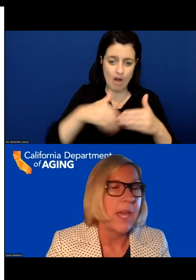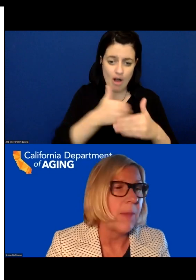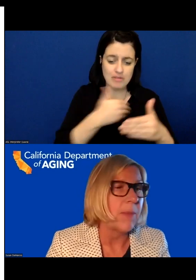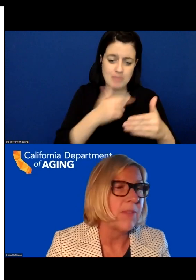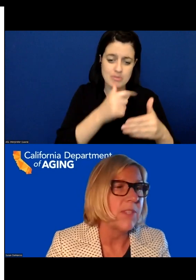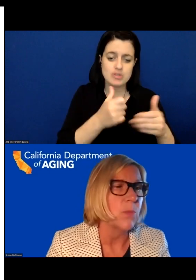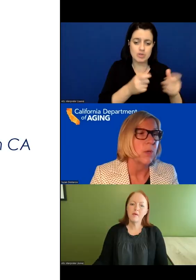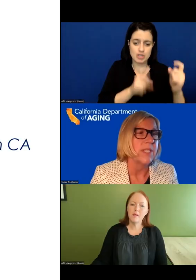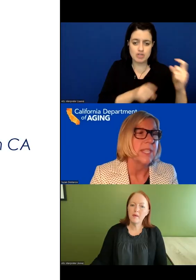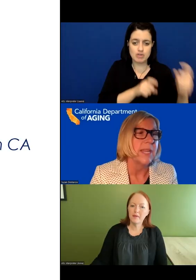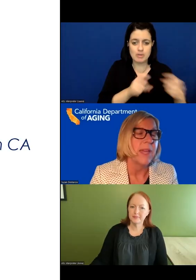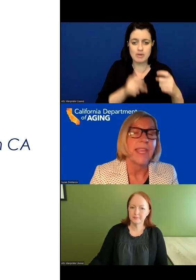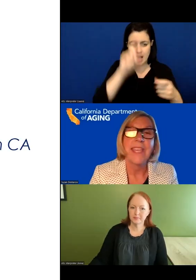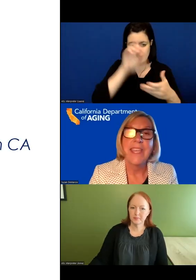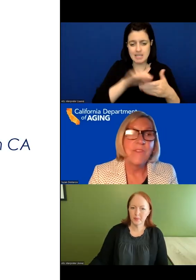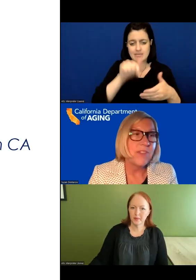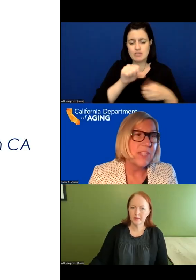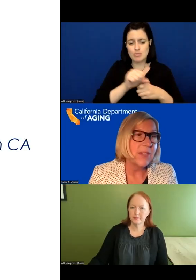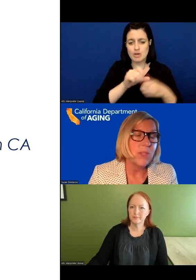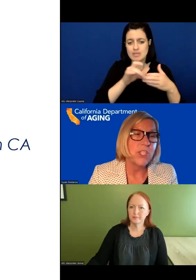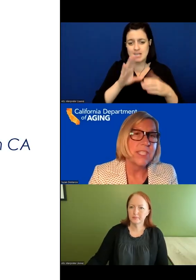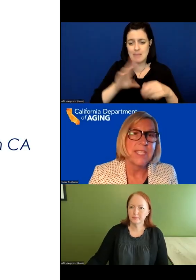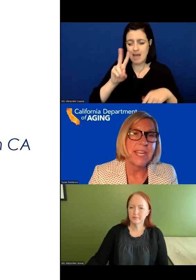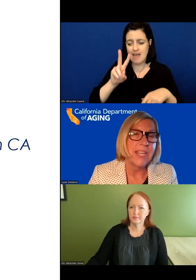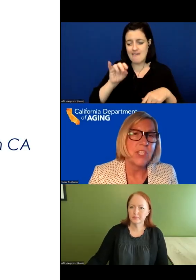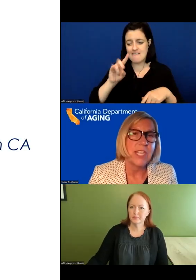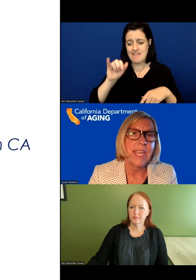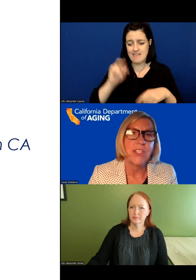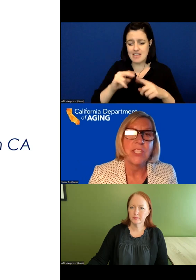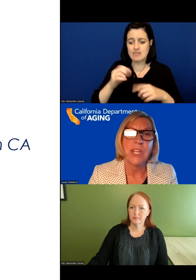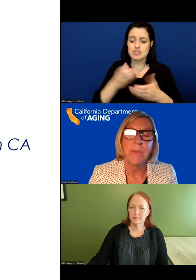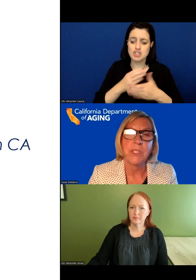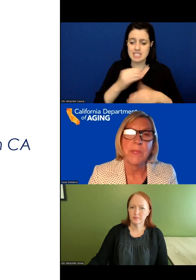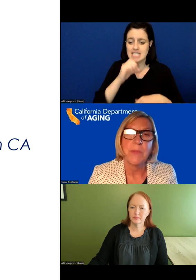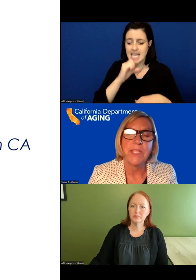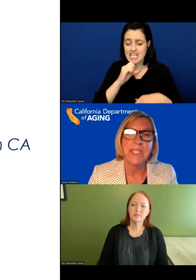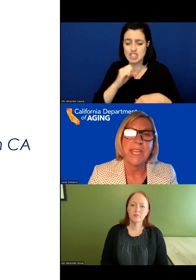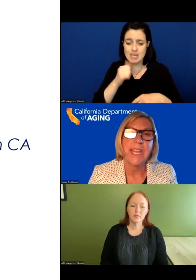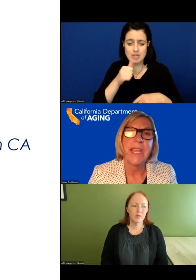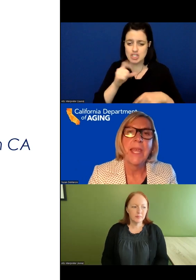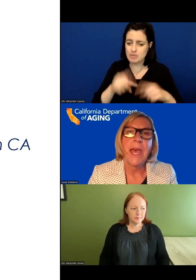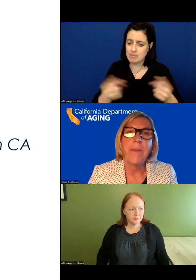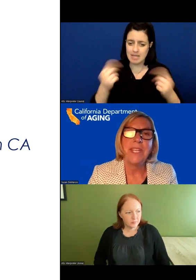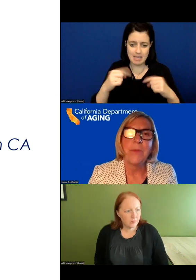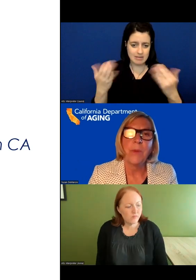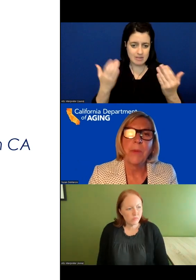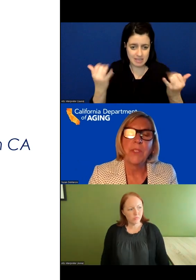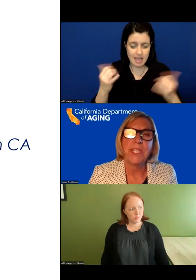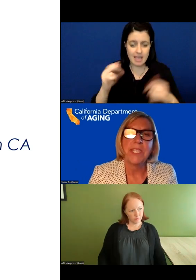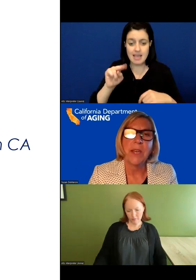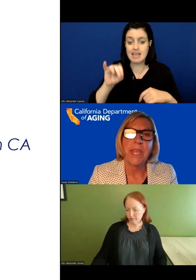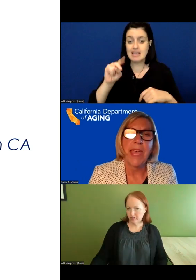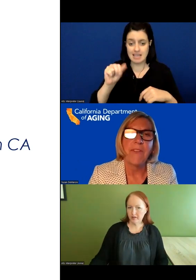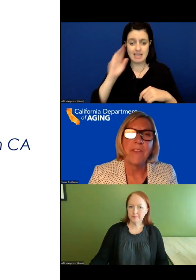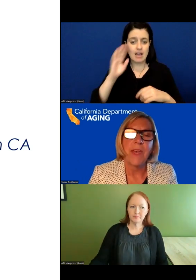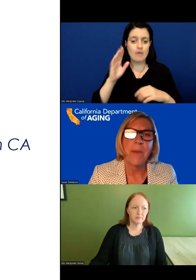contributed. I believe this work was led by Vivian with Justice and Aging, and she's not able to be with us today. Nina will be